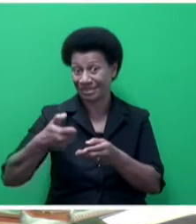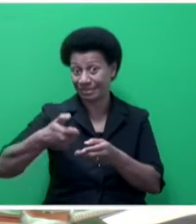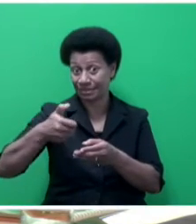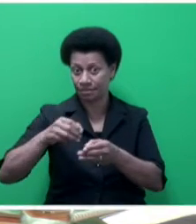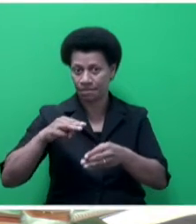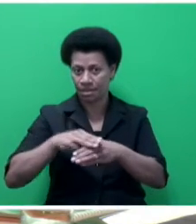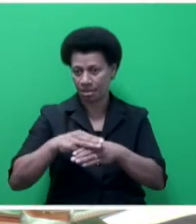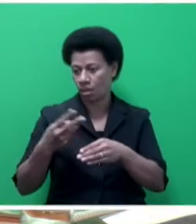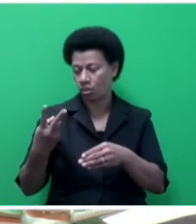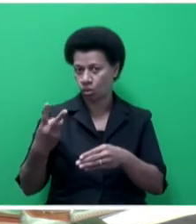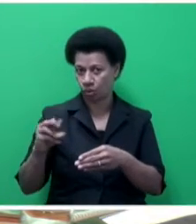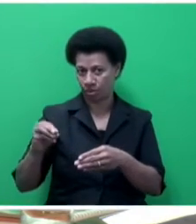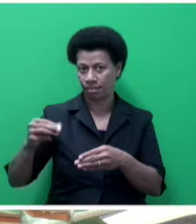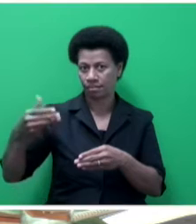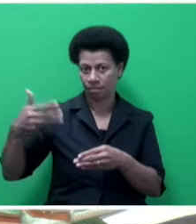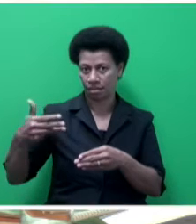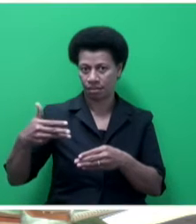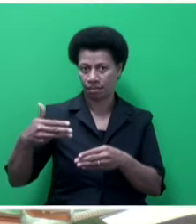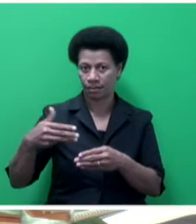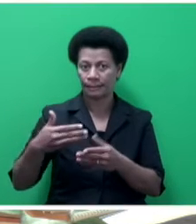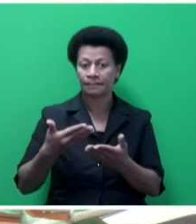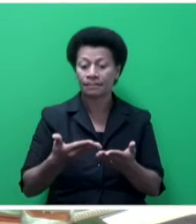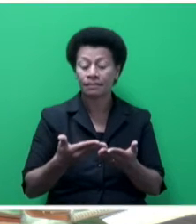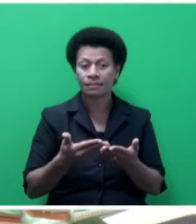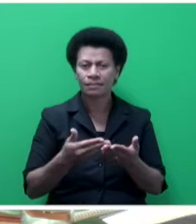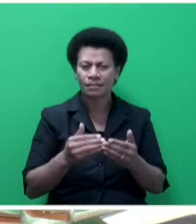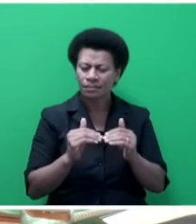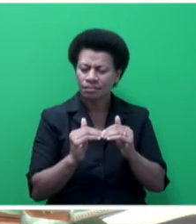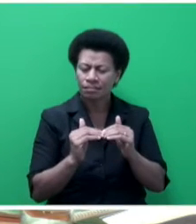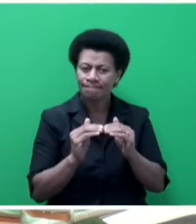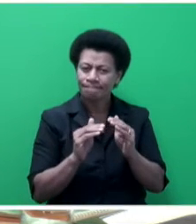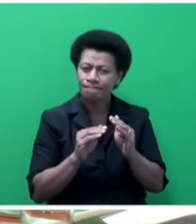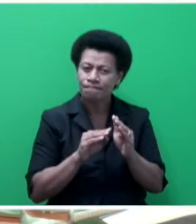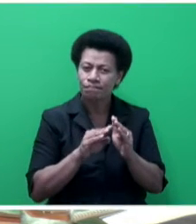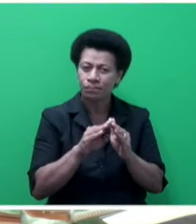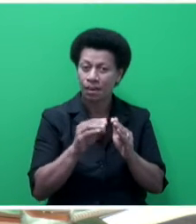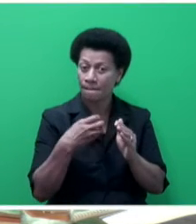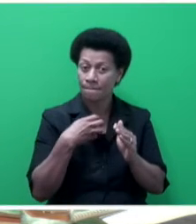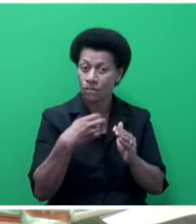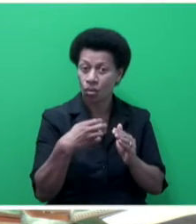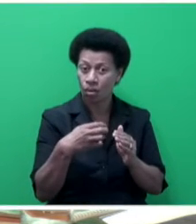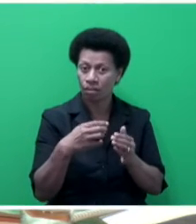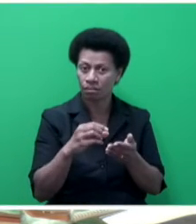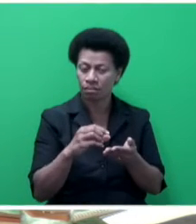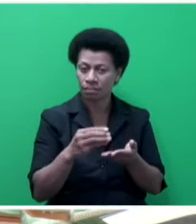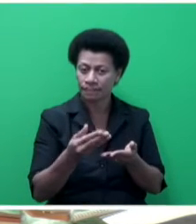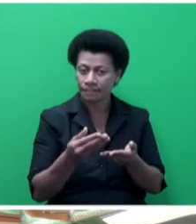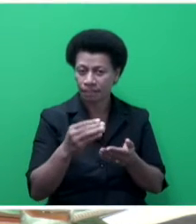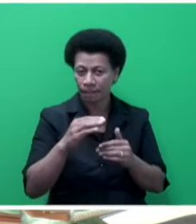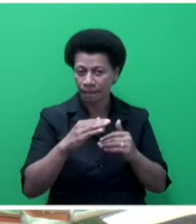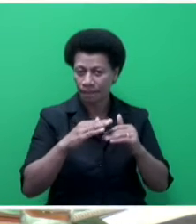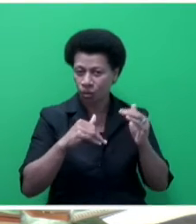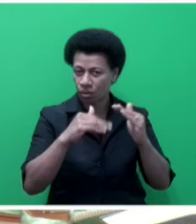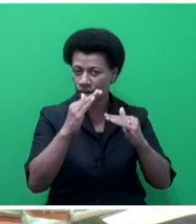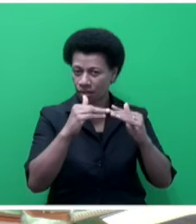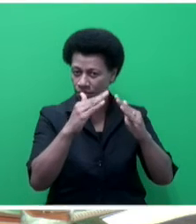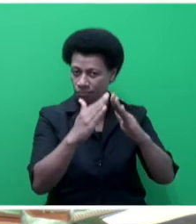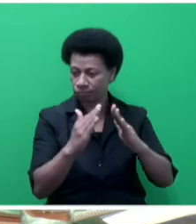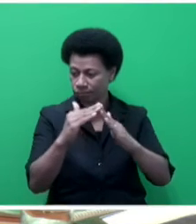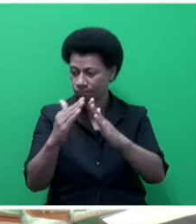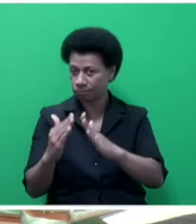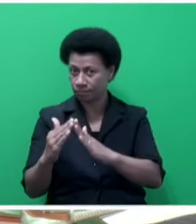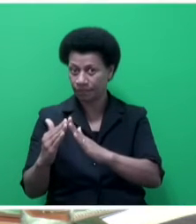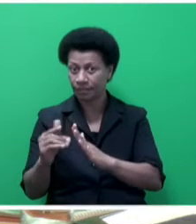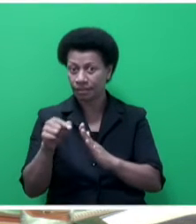Speaker, sir, the reason behind this steady increase in the lodgement of the building application was that most